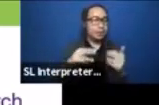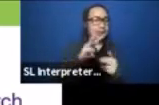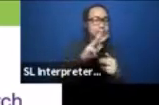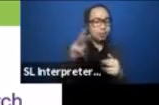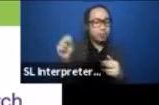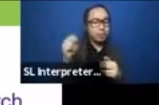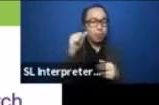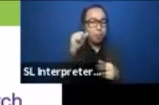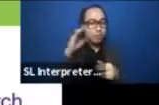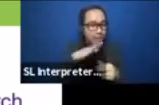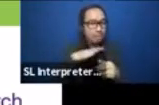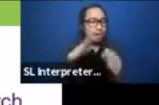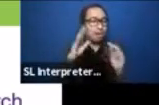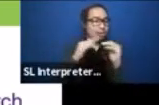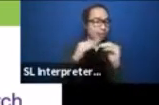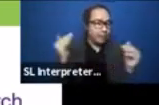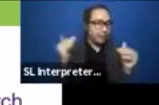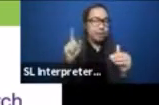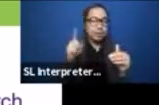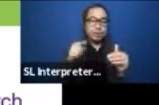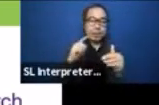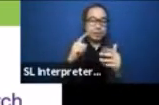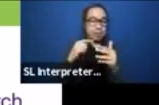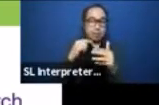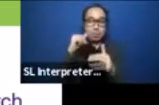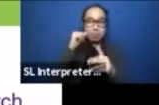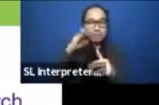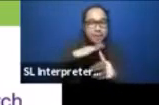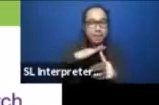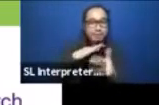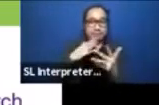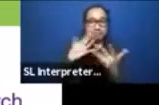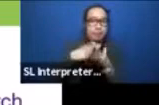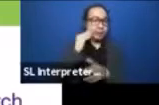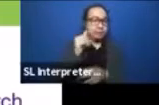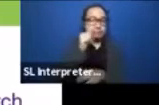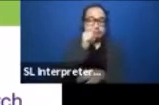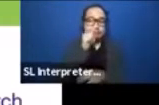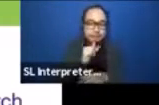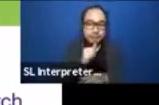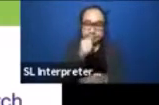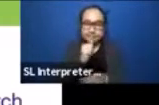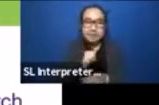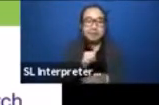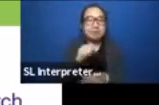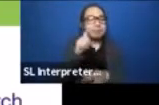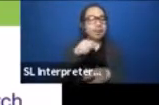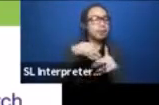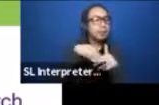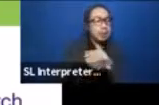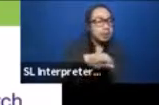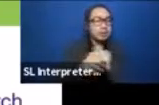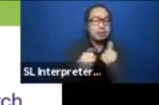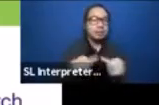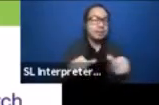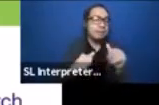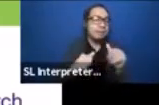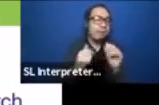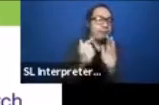should, who suffer, they should be able to access to any kind of legal support which they